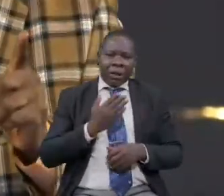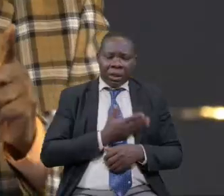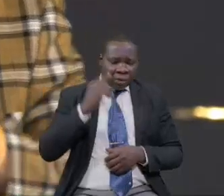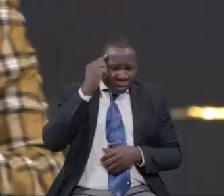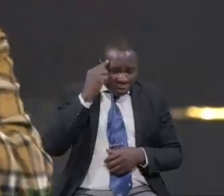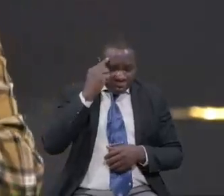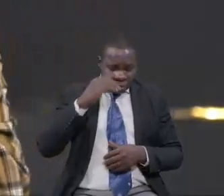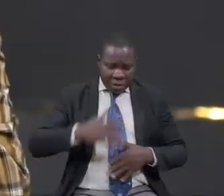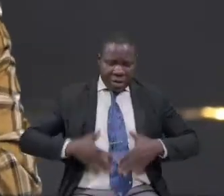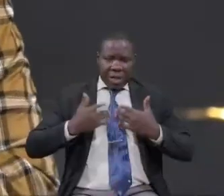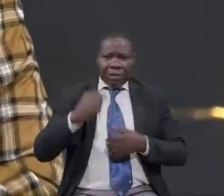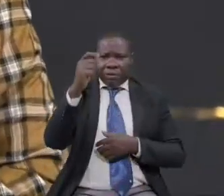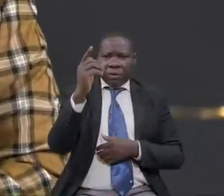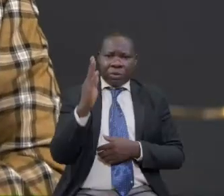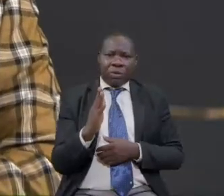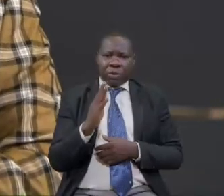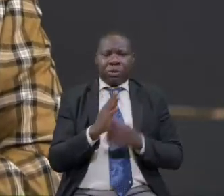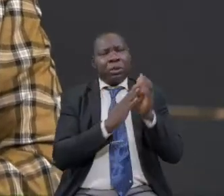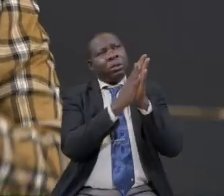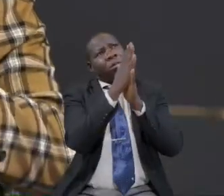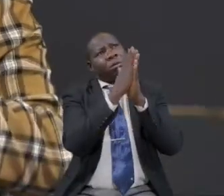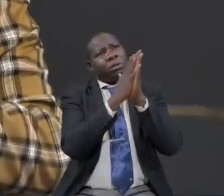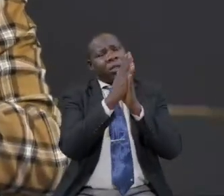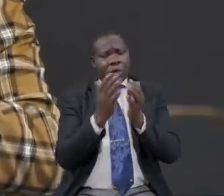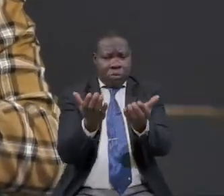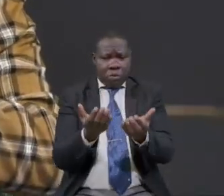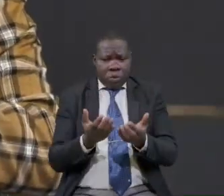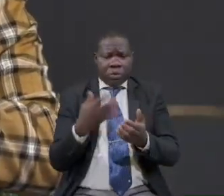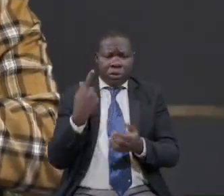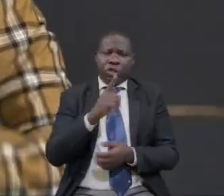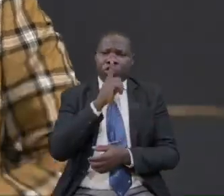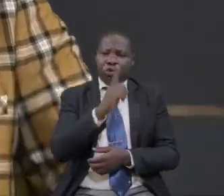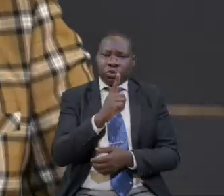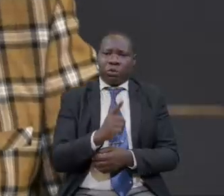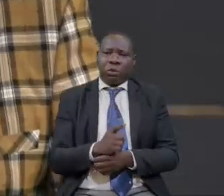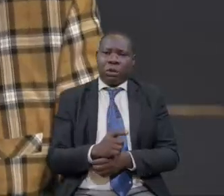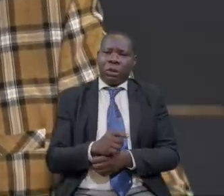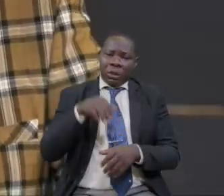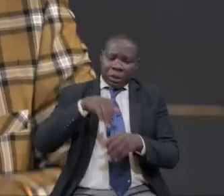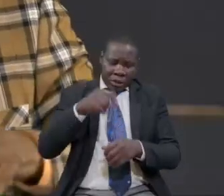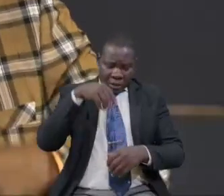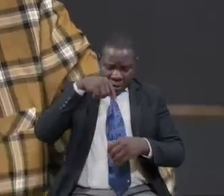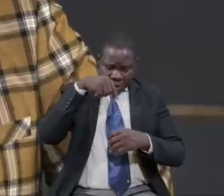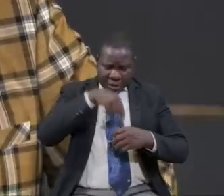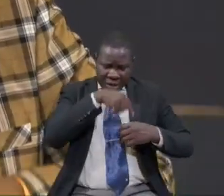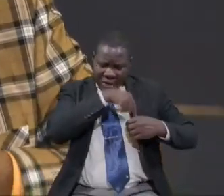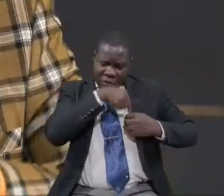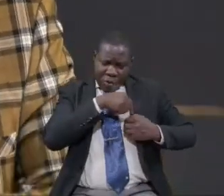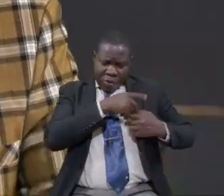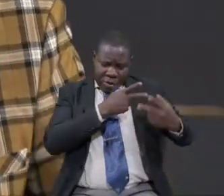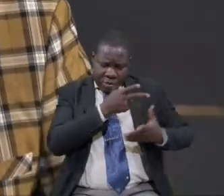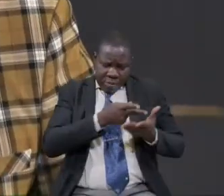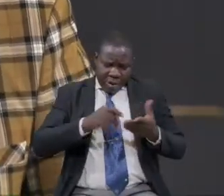God desires the truth in the inward parts, and in the